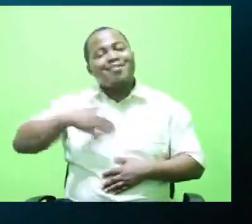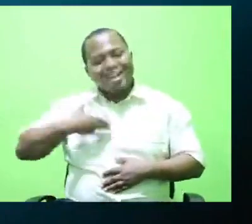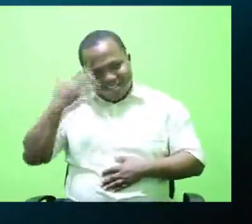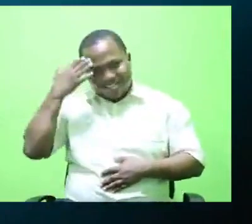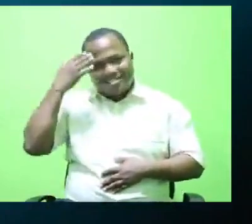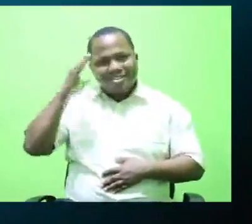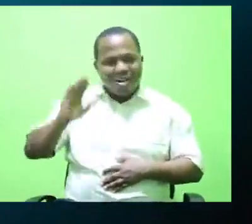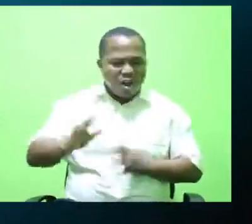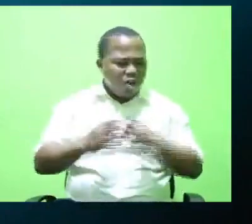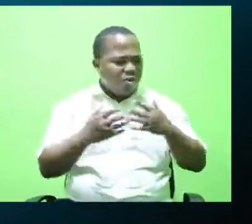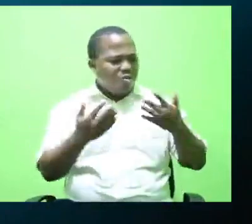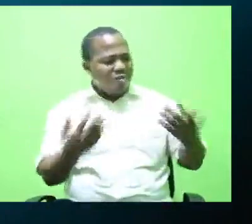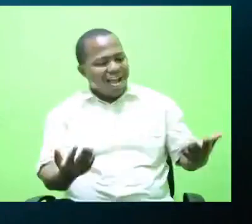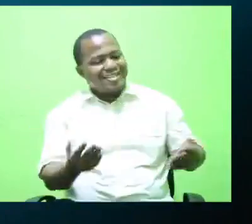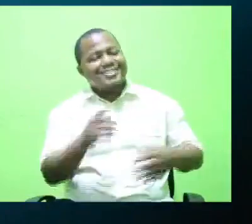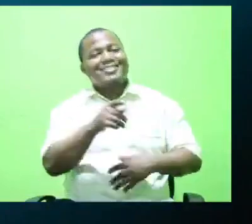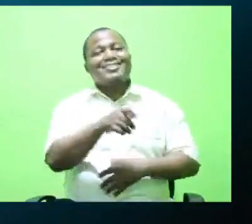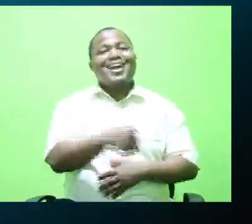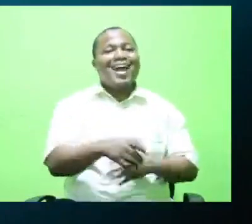I want to know.